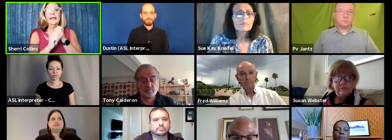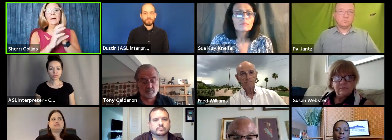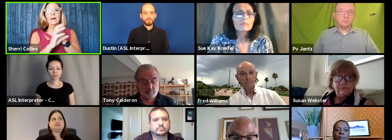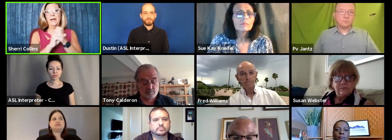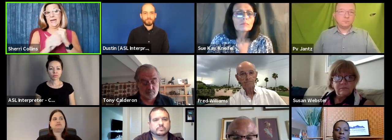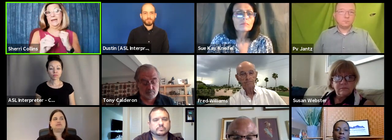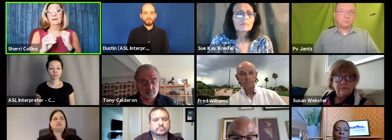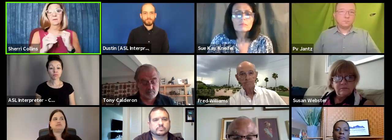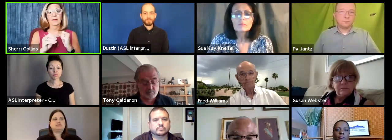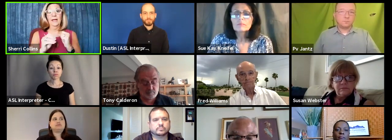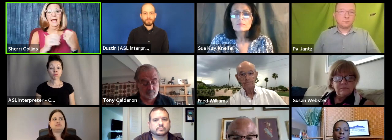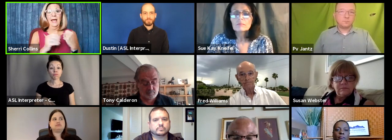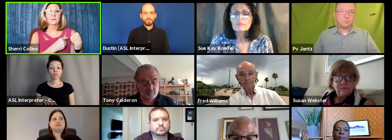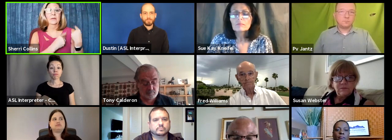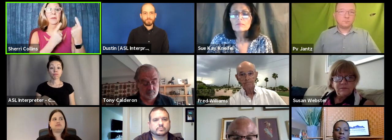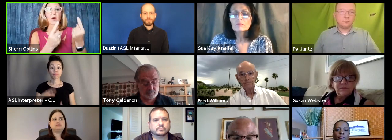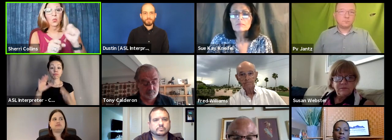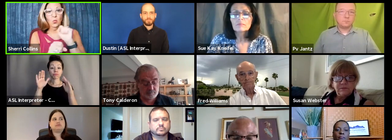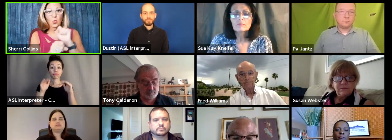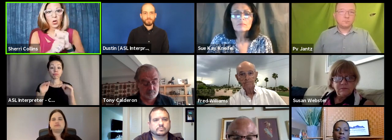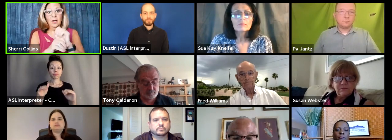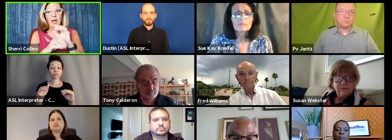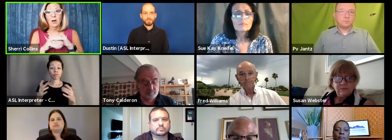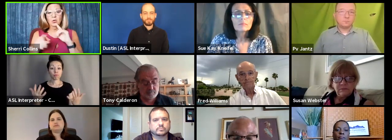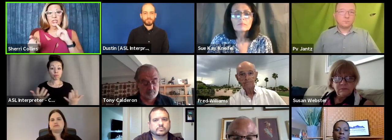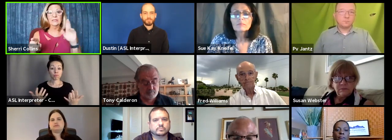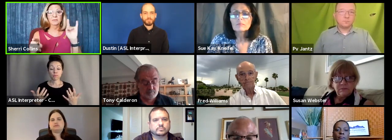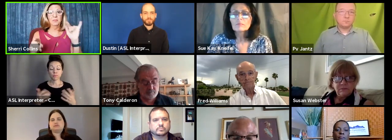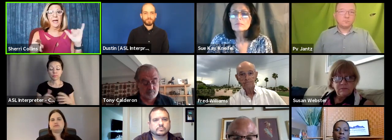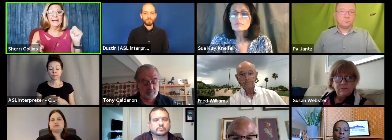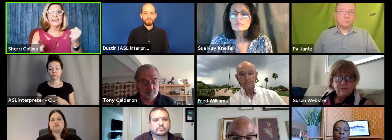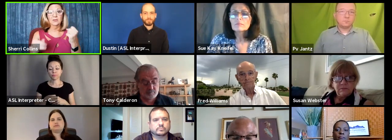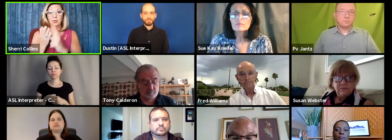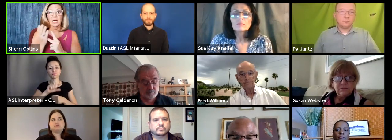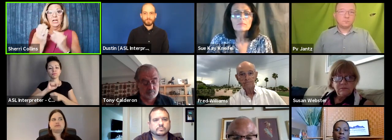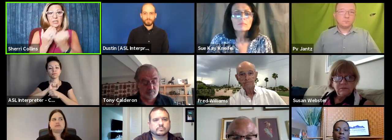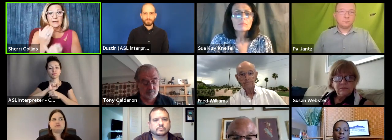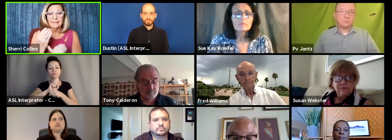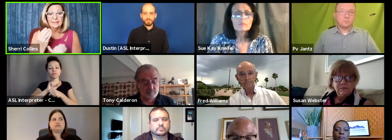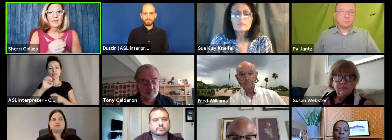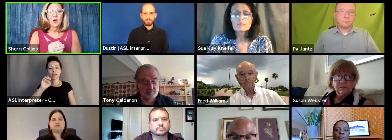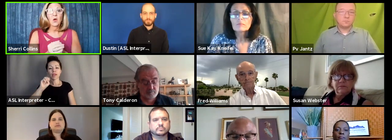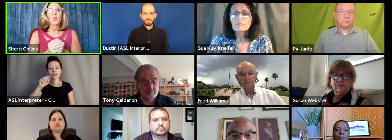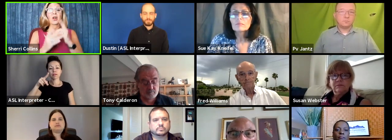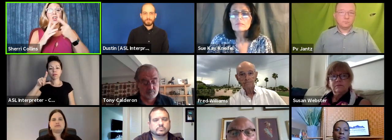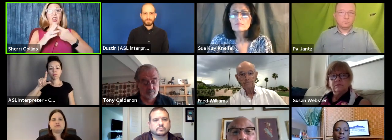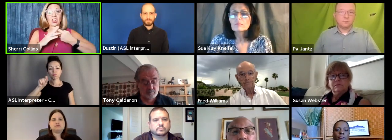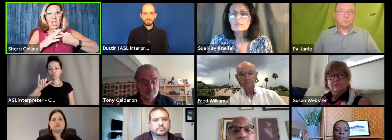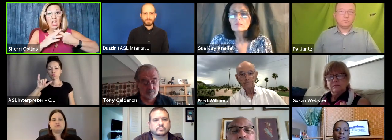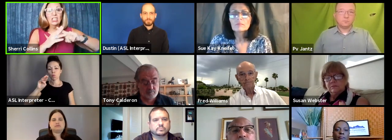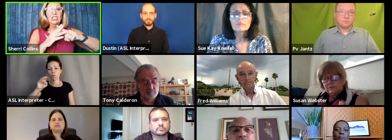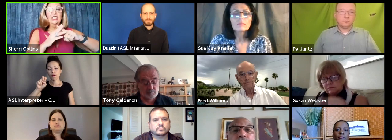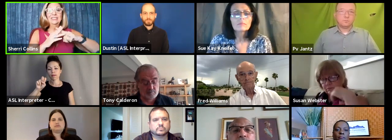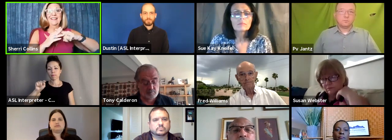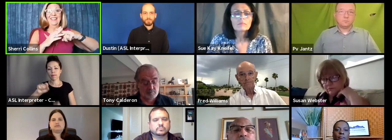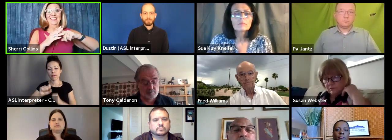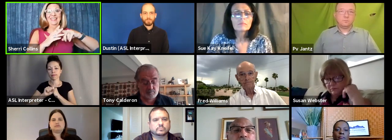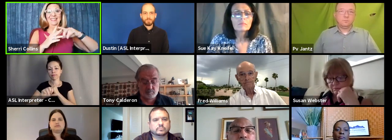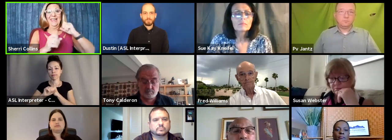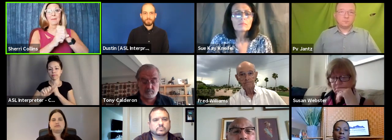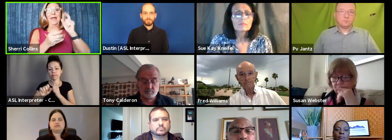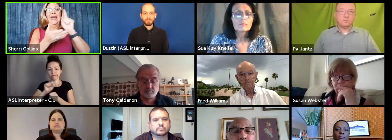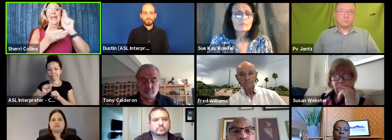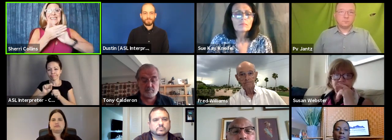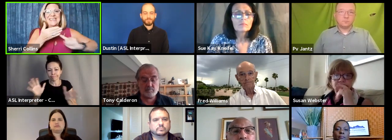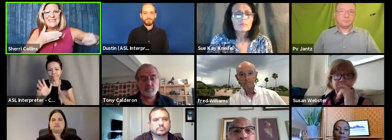Employment campaign have we been working on, which is Betty's project. We're going to launch